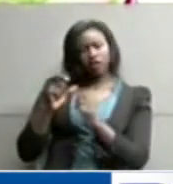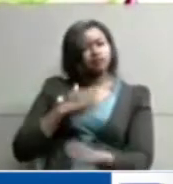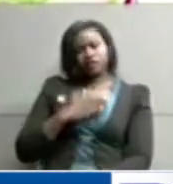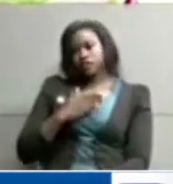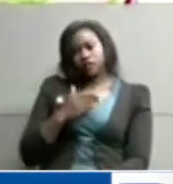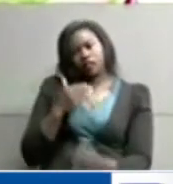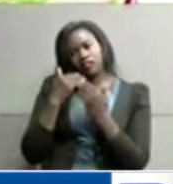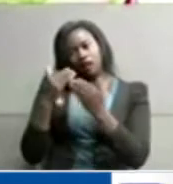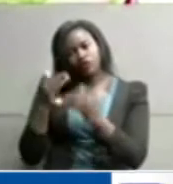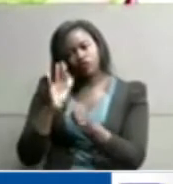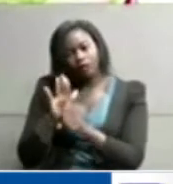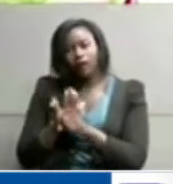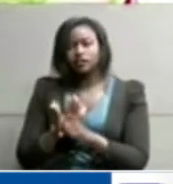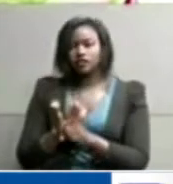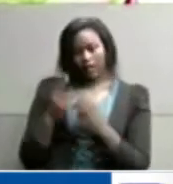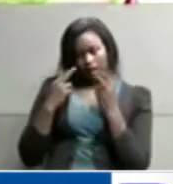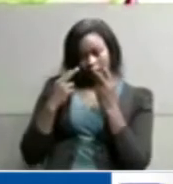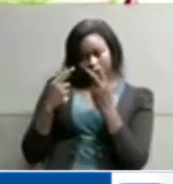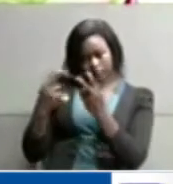Thank you very much. I see you.